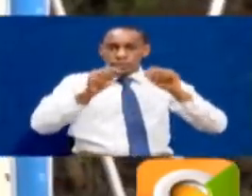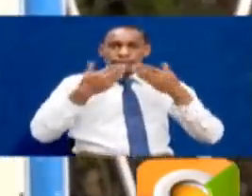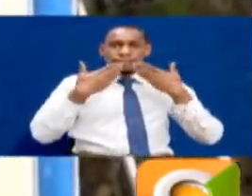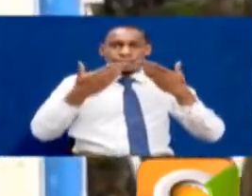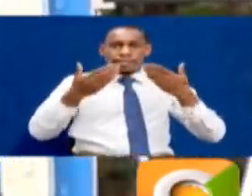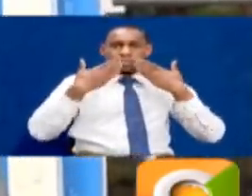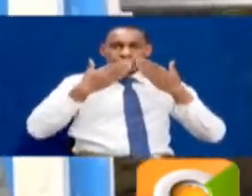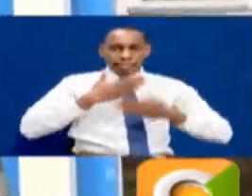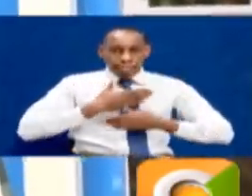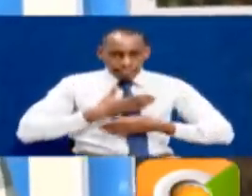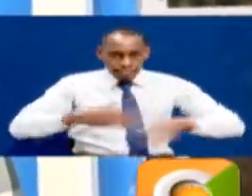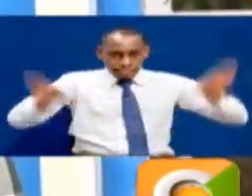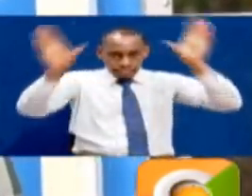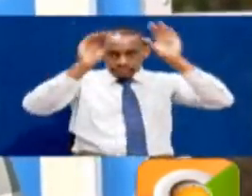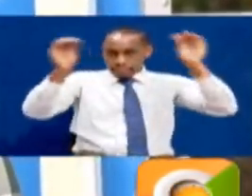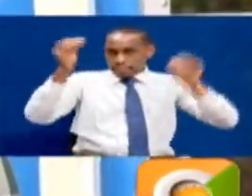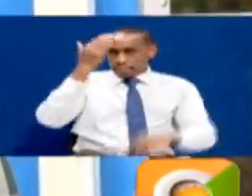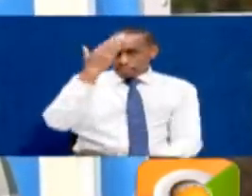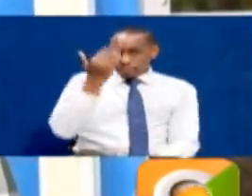His Excellency the President.